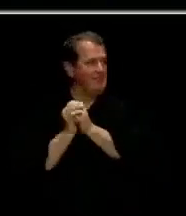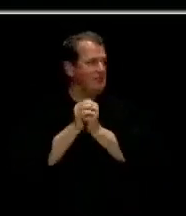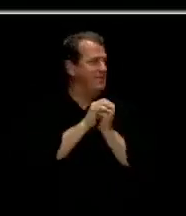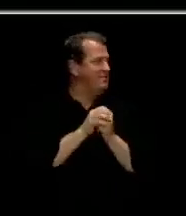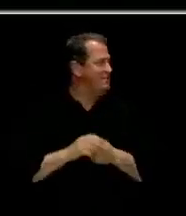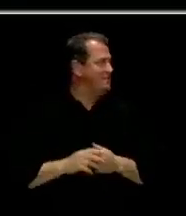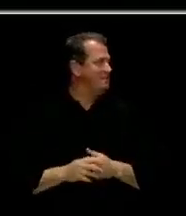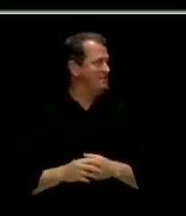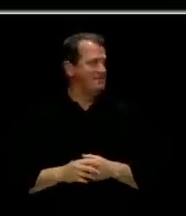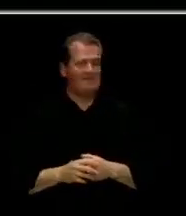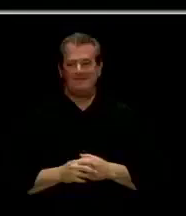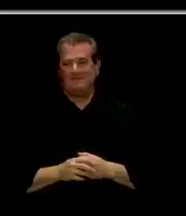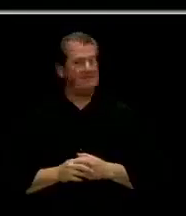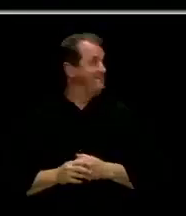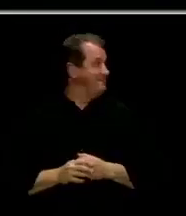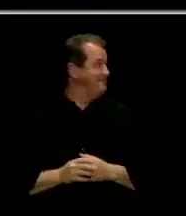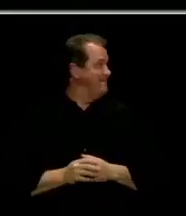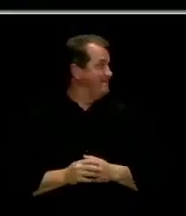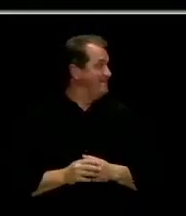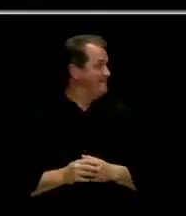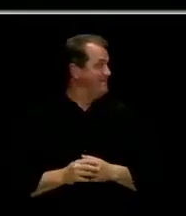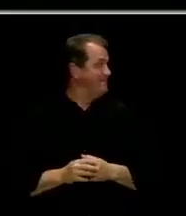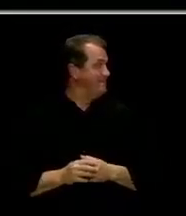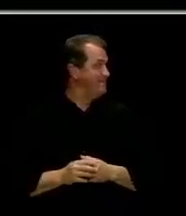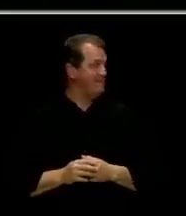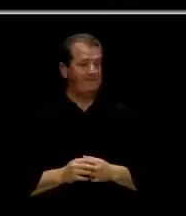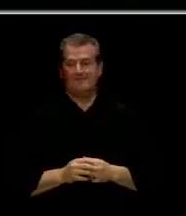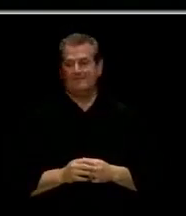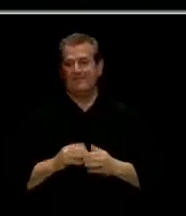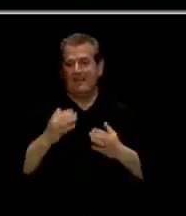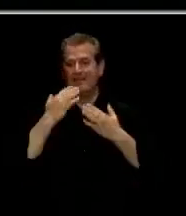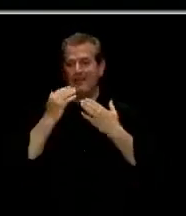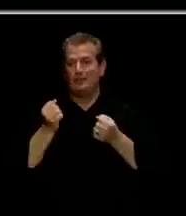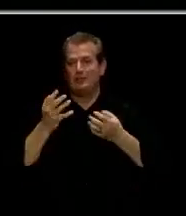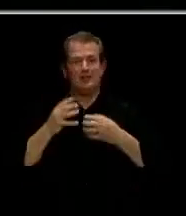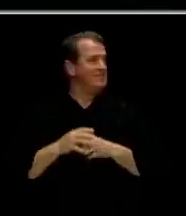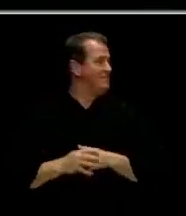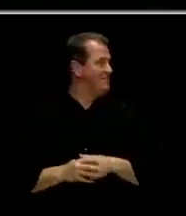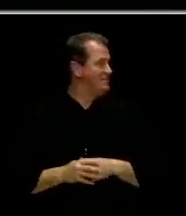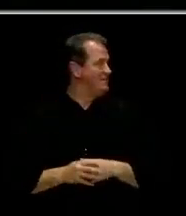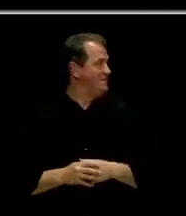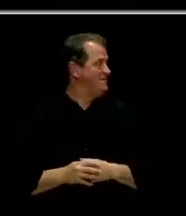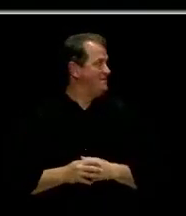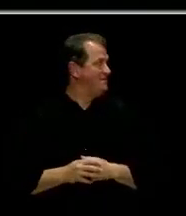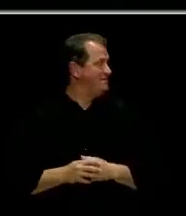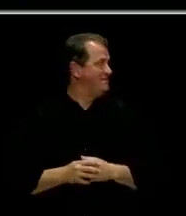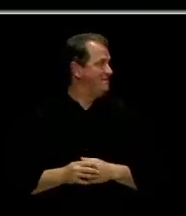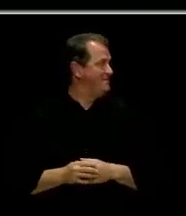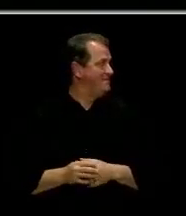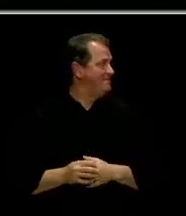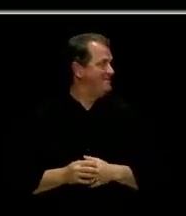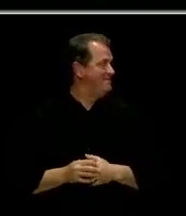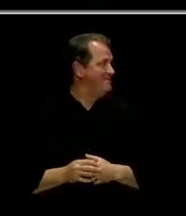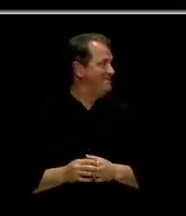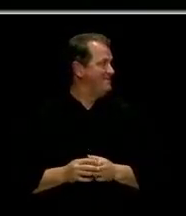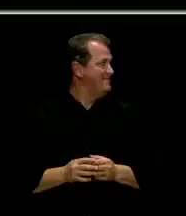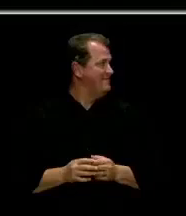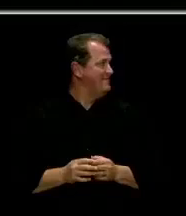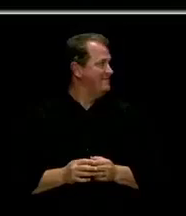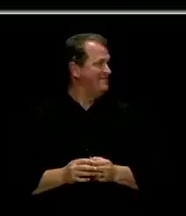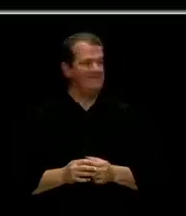Oh, thank you, big guy. All right, thank you so much. Okay. Thank you,